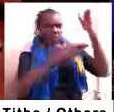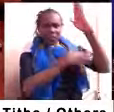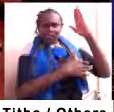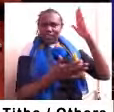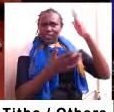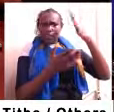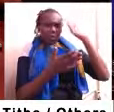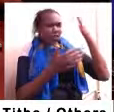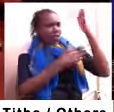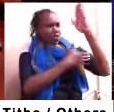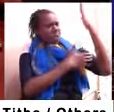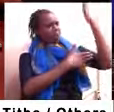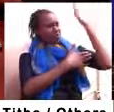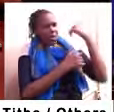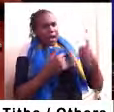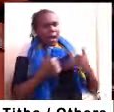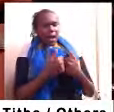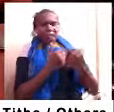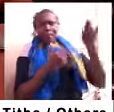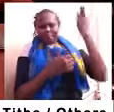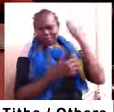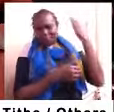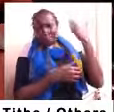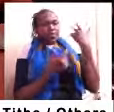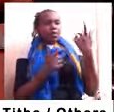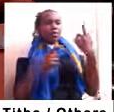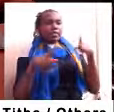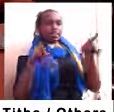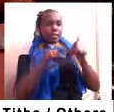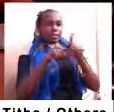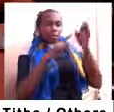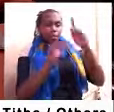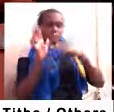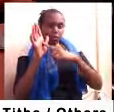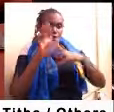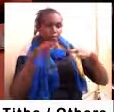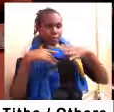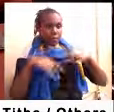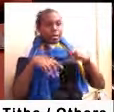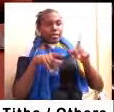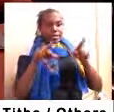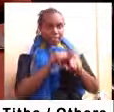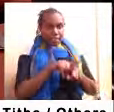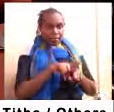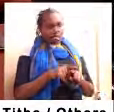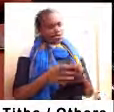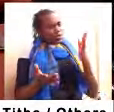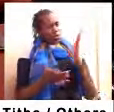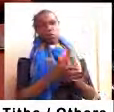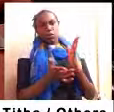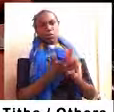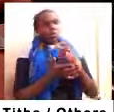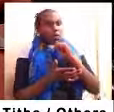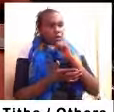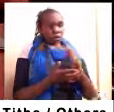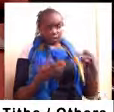will happen so much before that he revealed it to the men of old. And it was actually not only inspired, but it